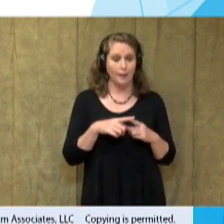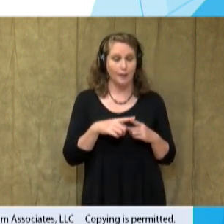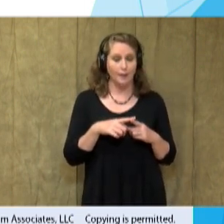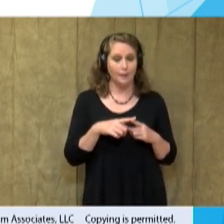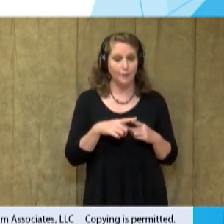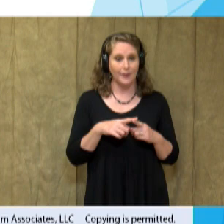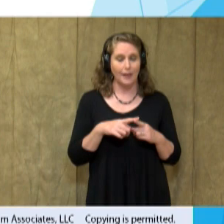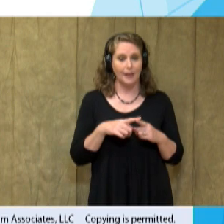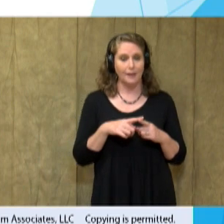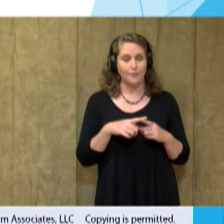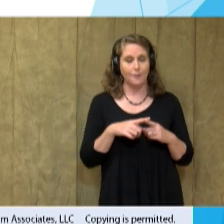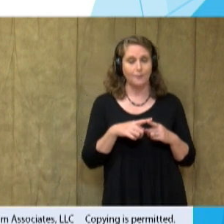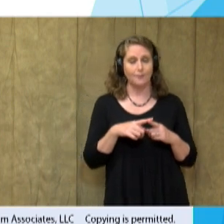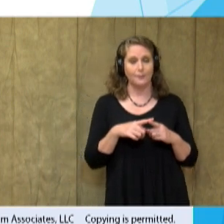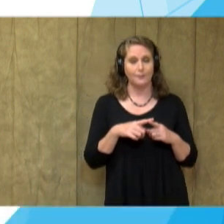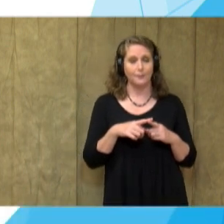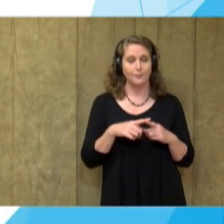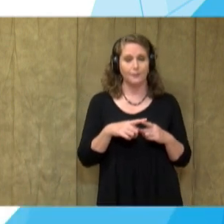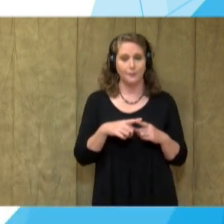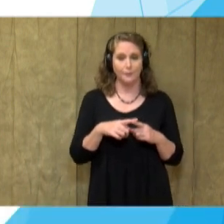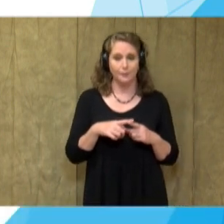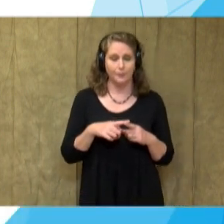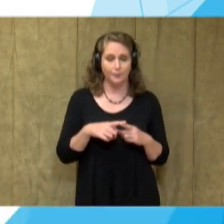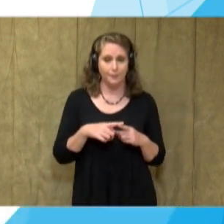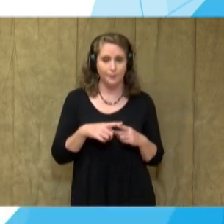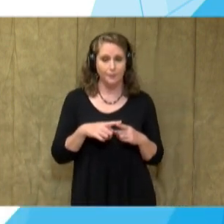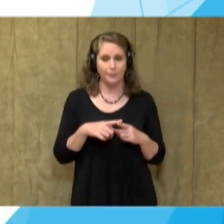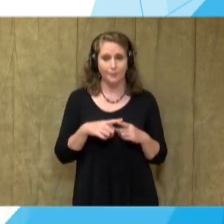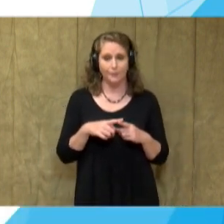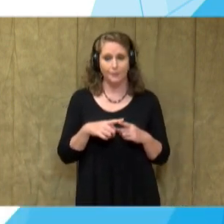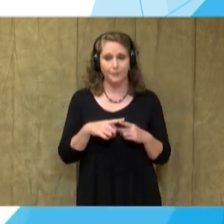let's talk about how we know when we need to regroup to subtract.